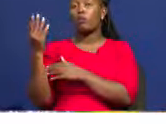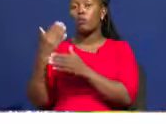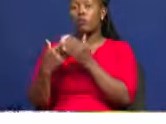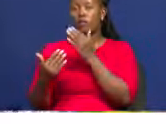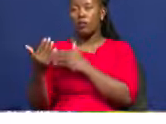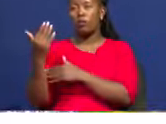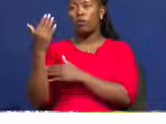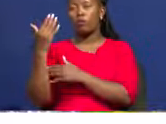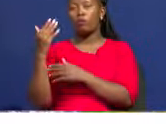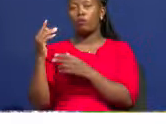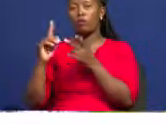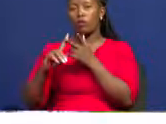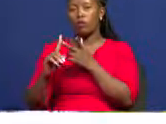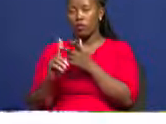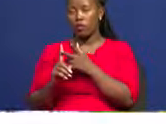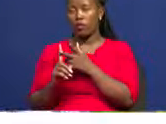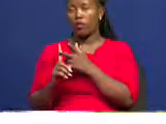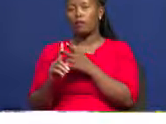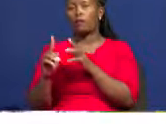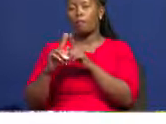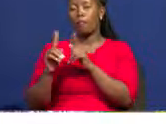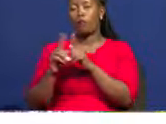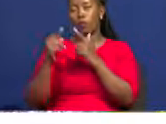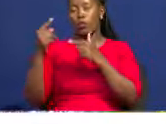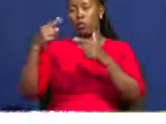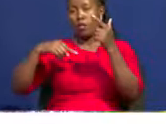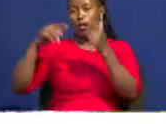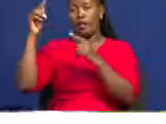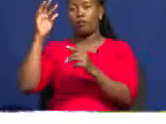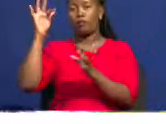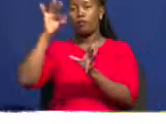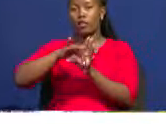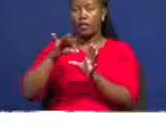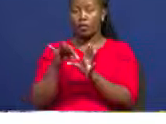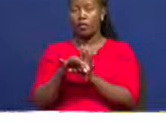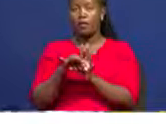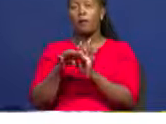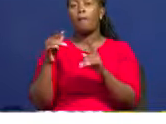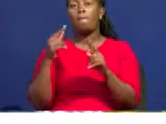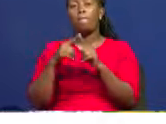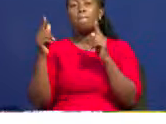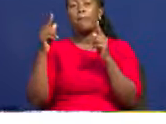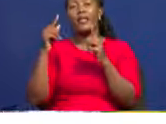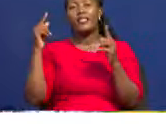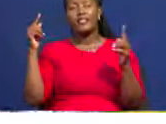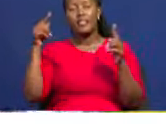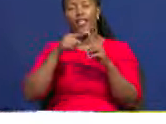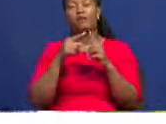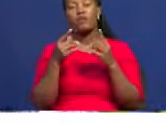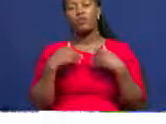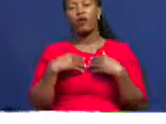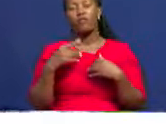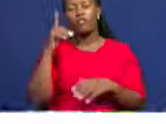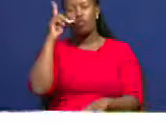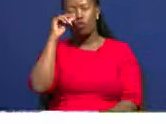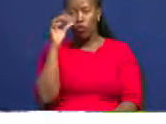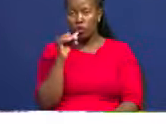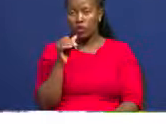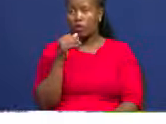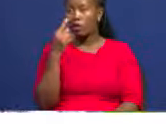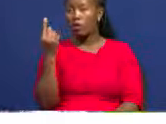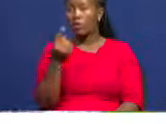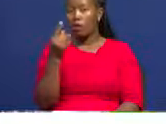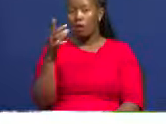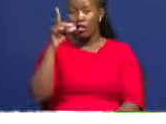machinery we have put place, only to win the election, but to popularize the party here at cost. Not only Mombasa. This